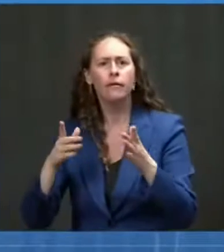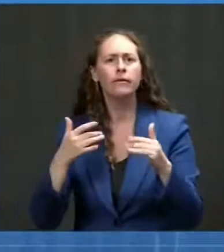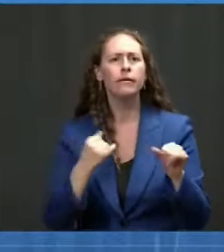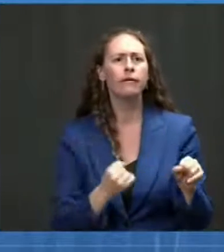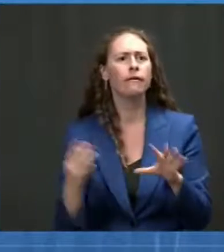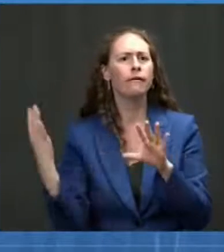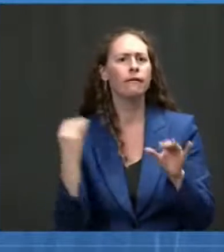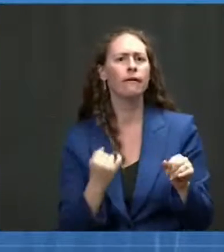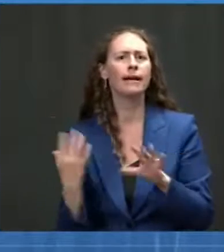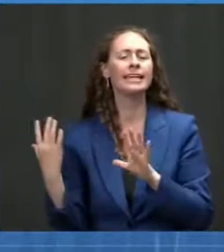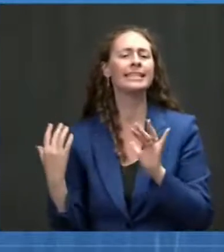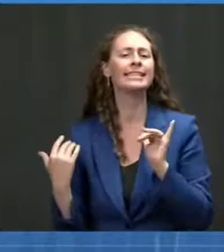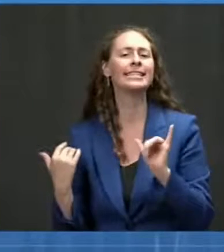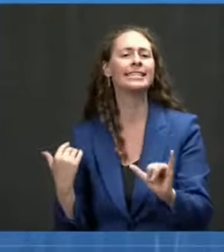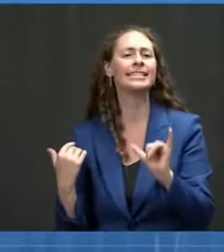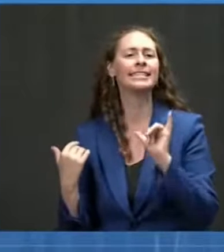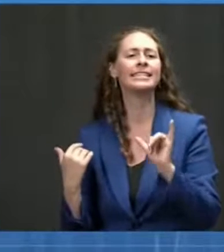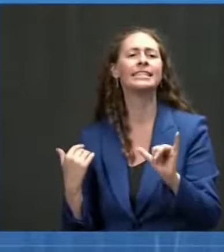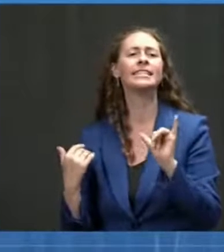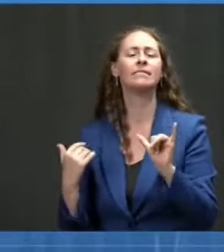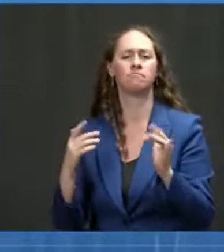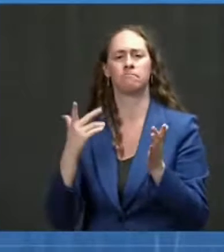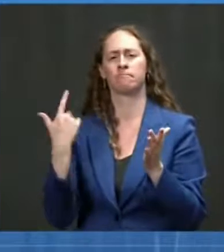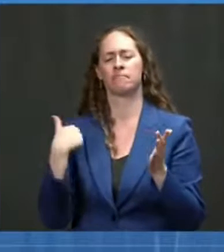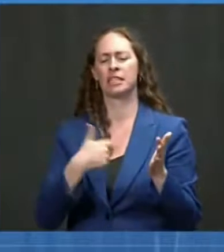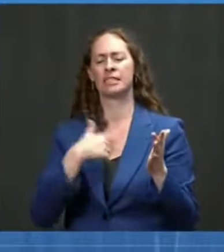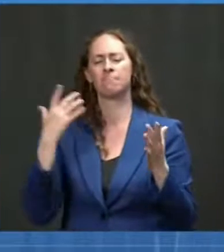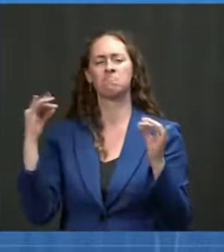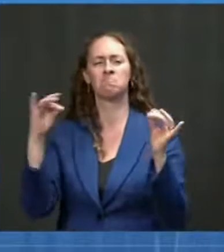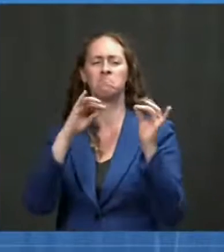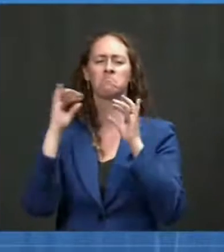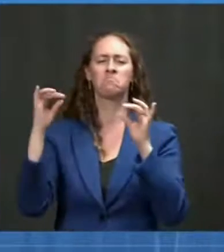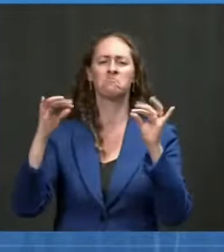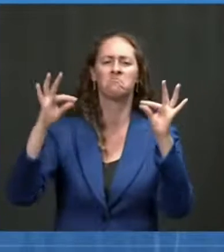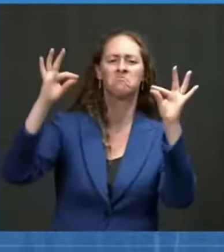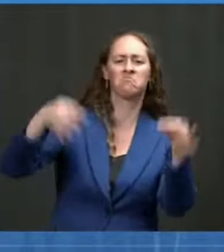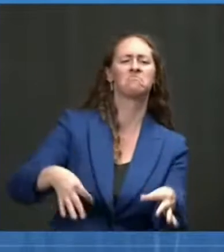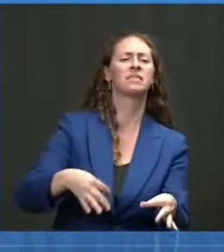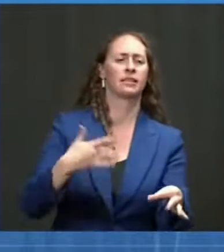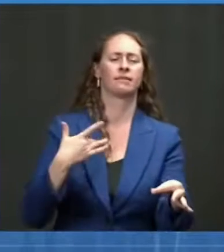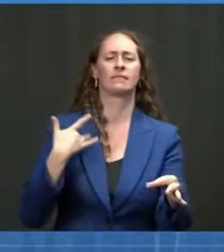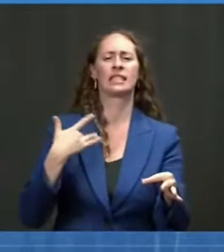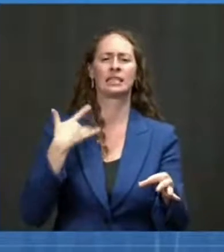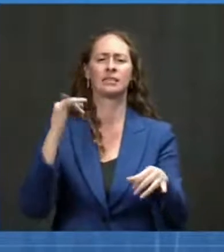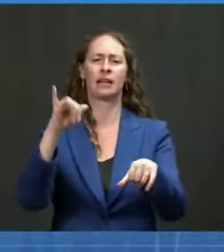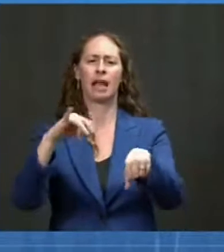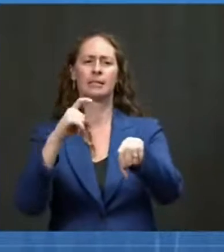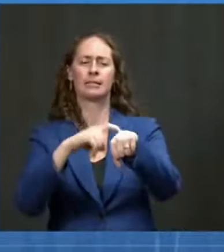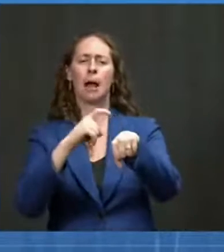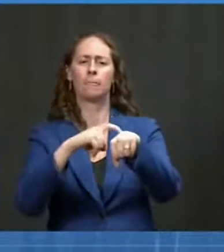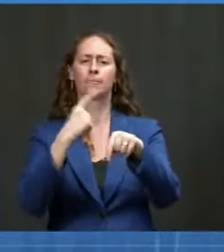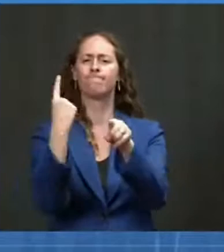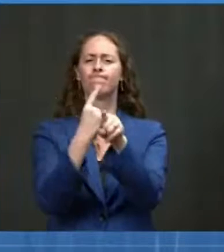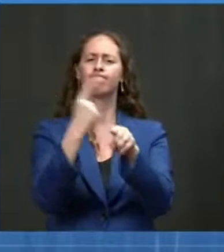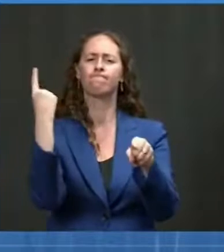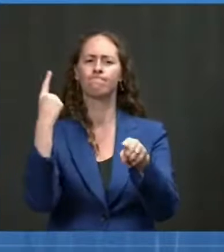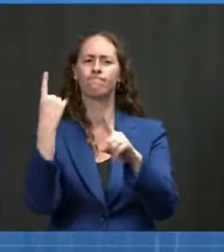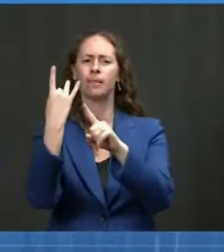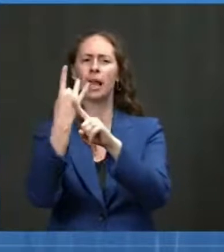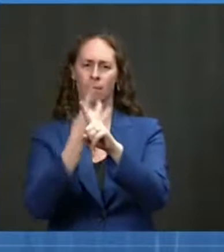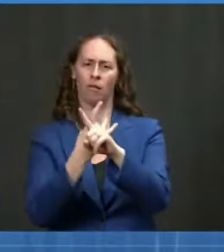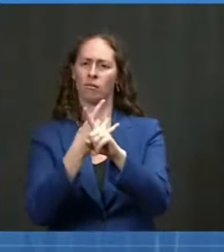used our judgment, Ouija, to see to make a determination of when that point may be. And that's how we came to the 8-month